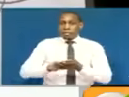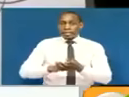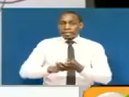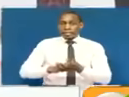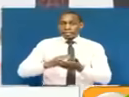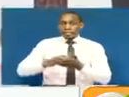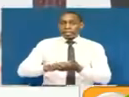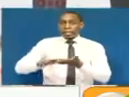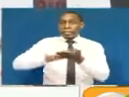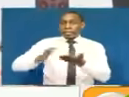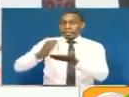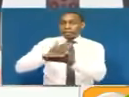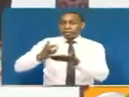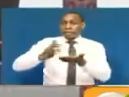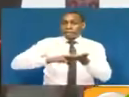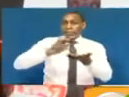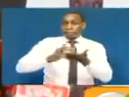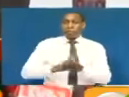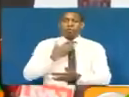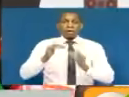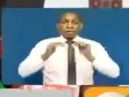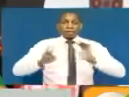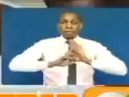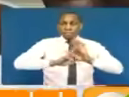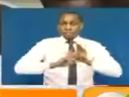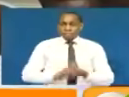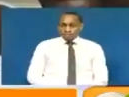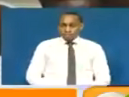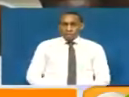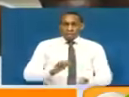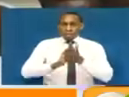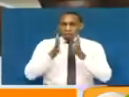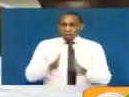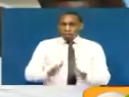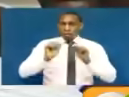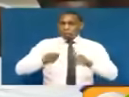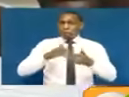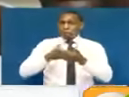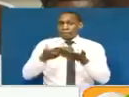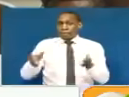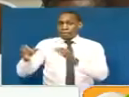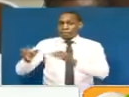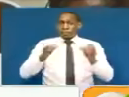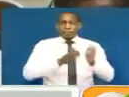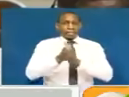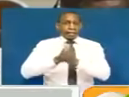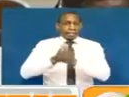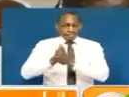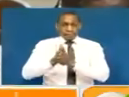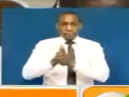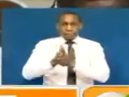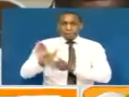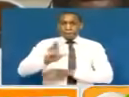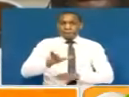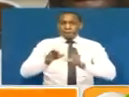sharing resources. We want equity in representation. Nobody should stop any community of interest to